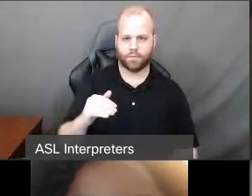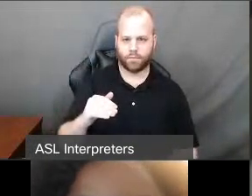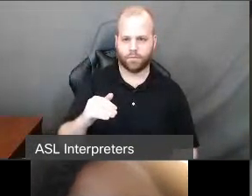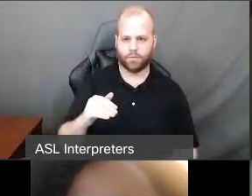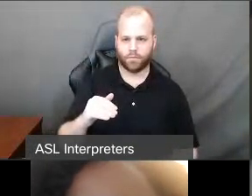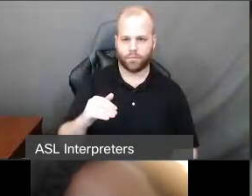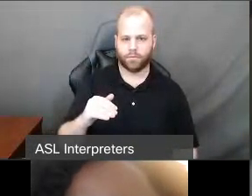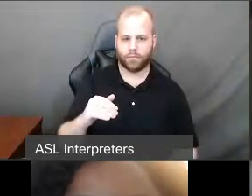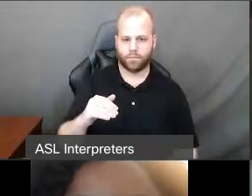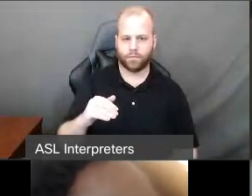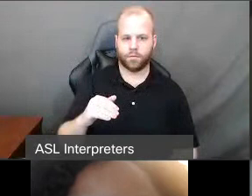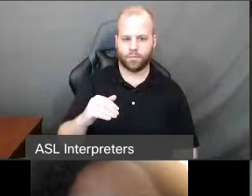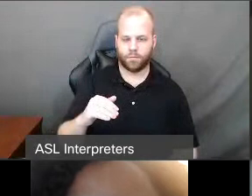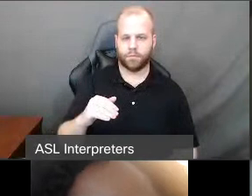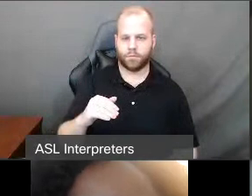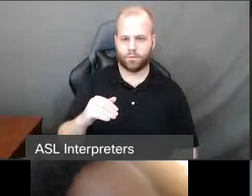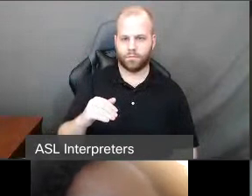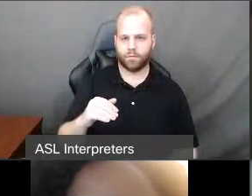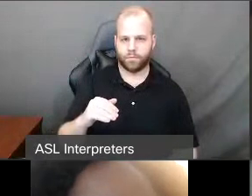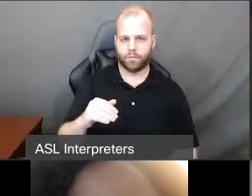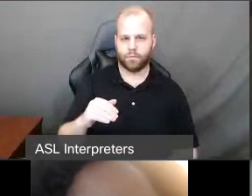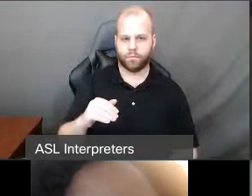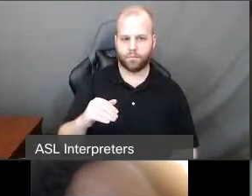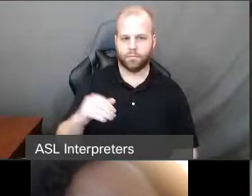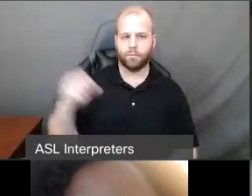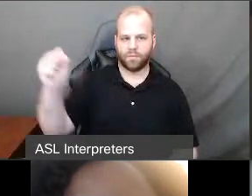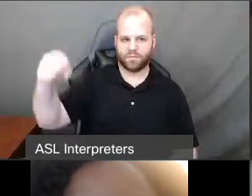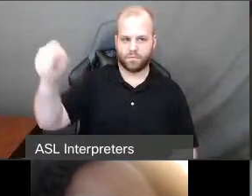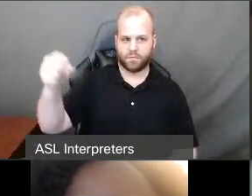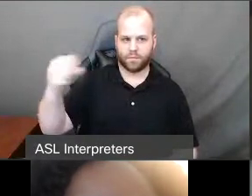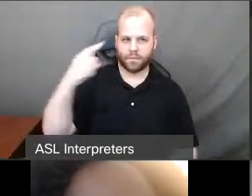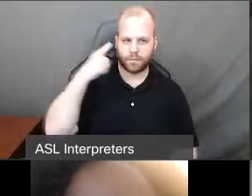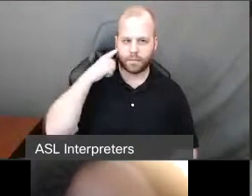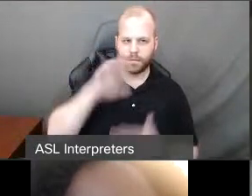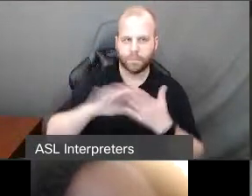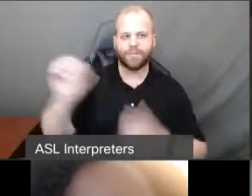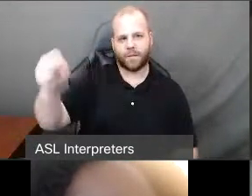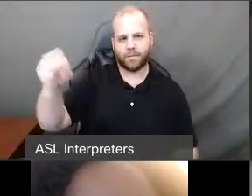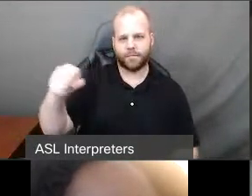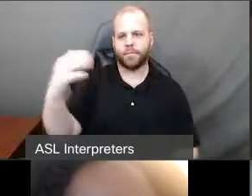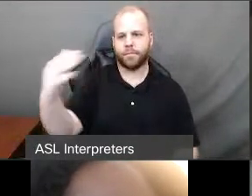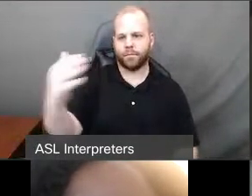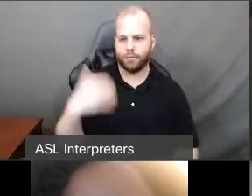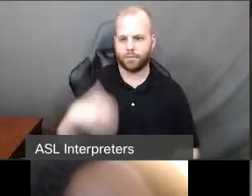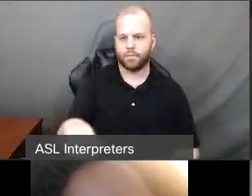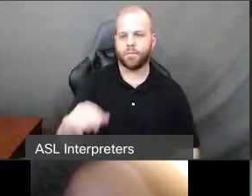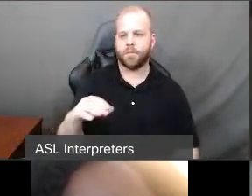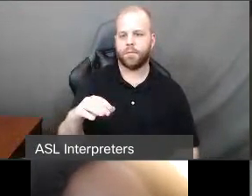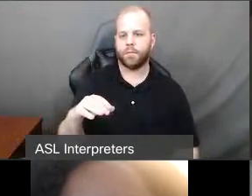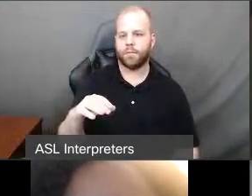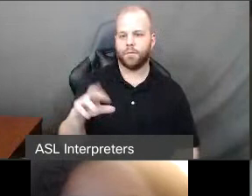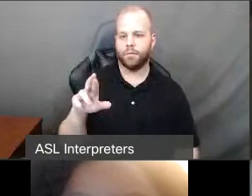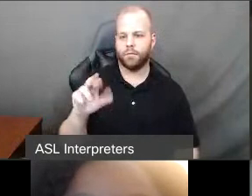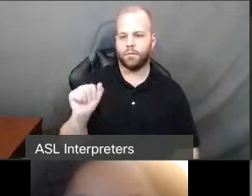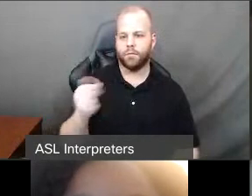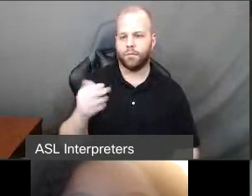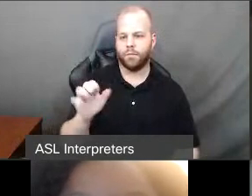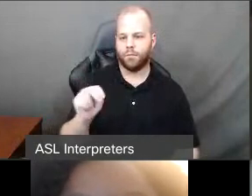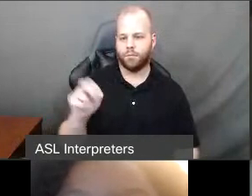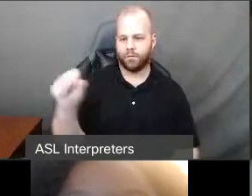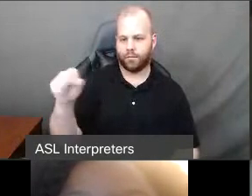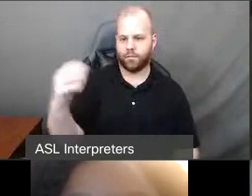believe that was a yes. Haynes, was that a yes? Yes. Yes. Ramon. Yes.